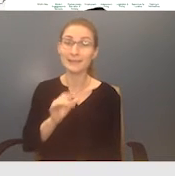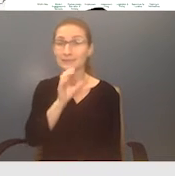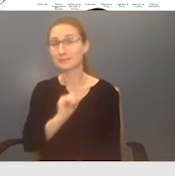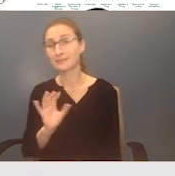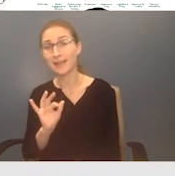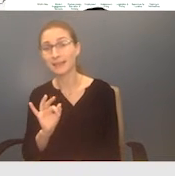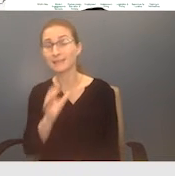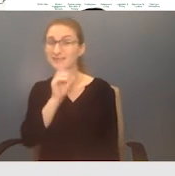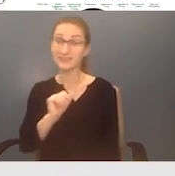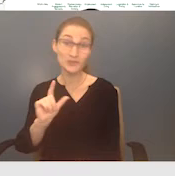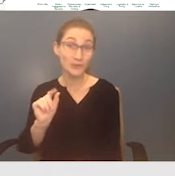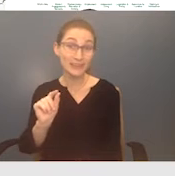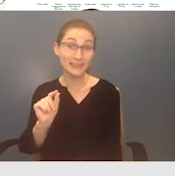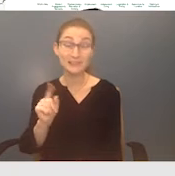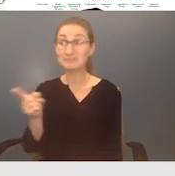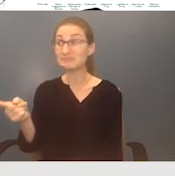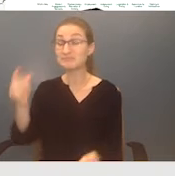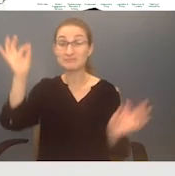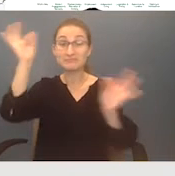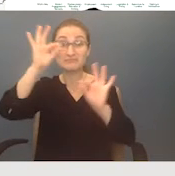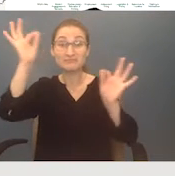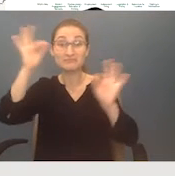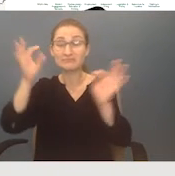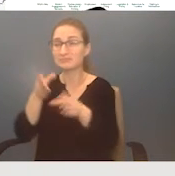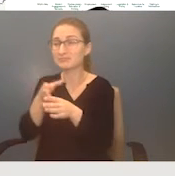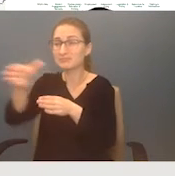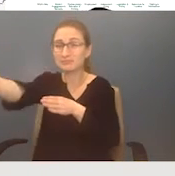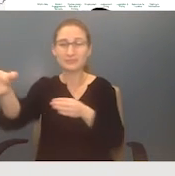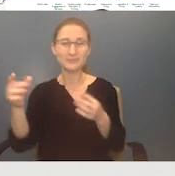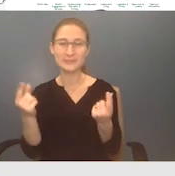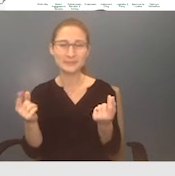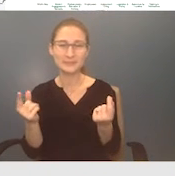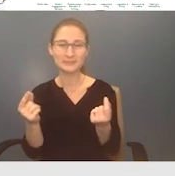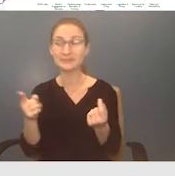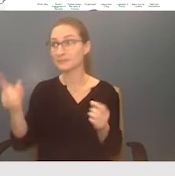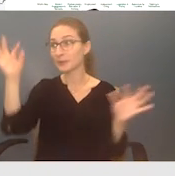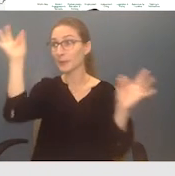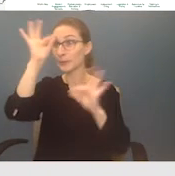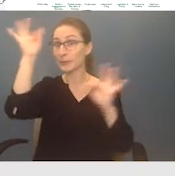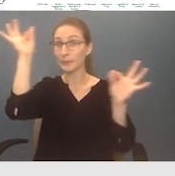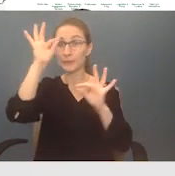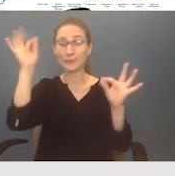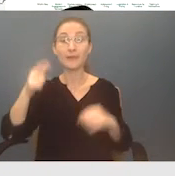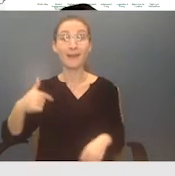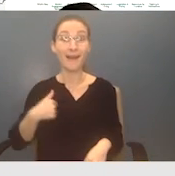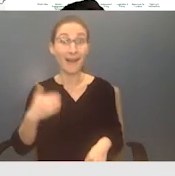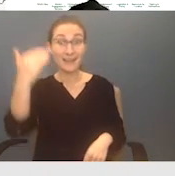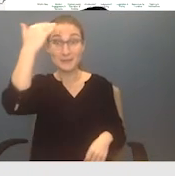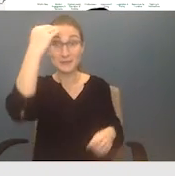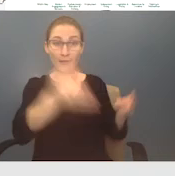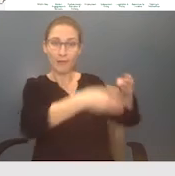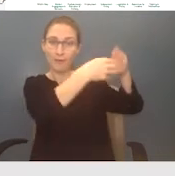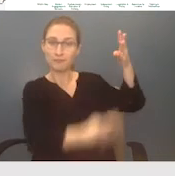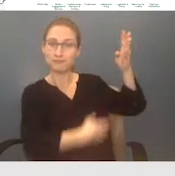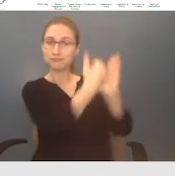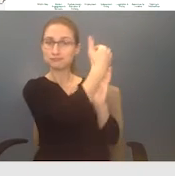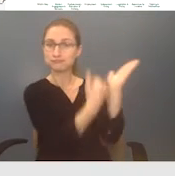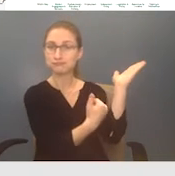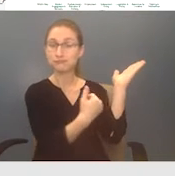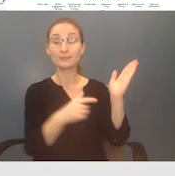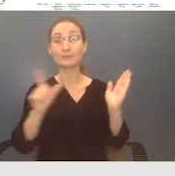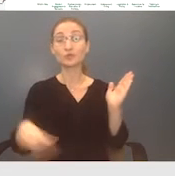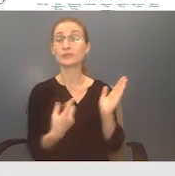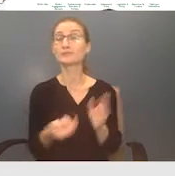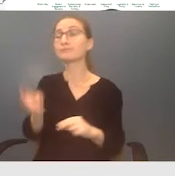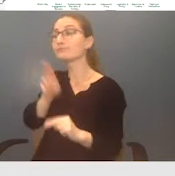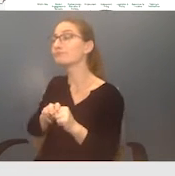years old didn't have a direction. And so I would, I knew about a lot of these resources, and I just bring out my laptop